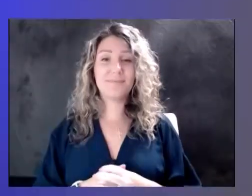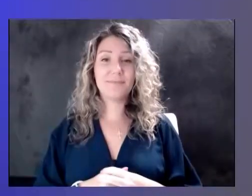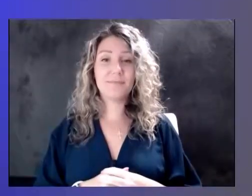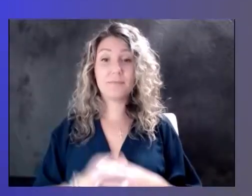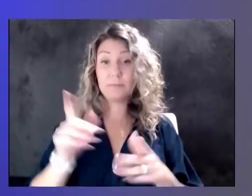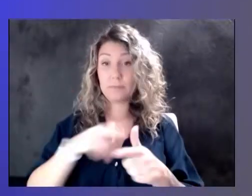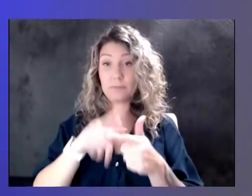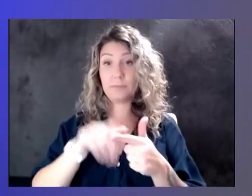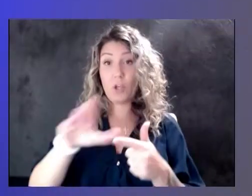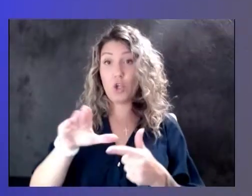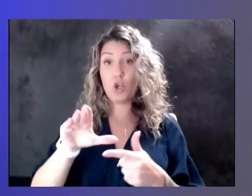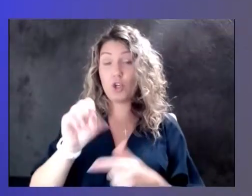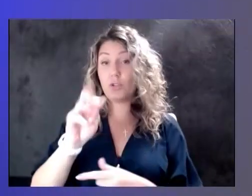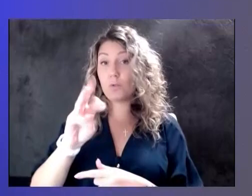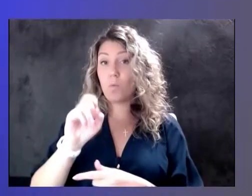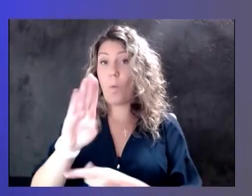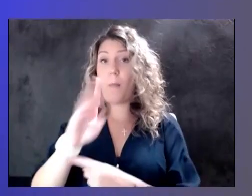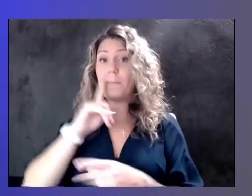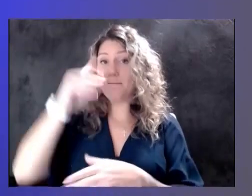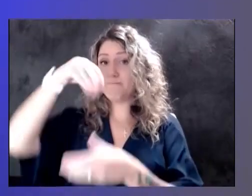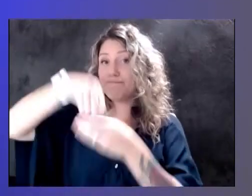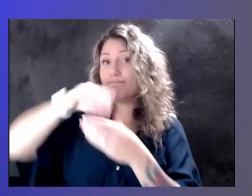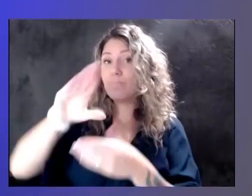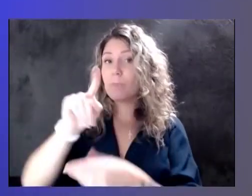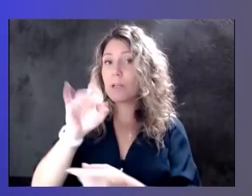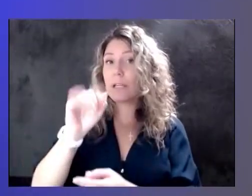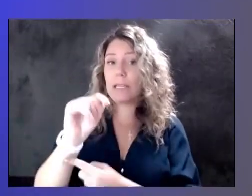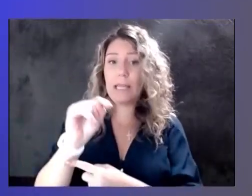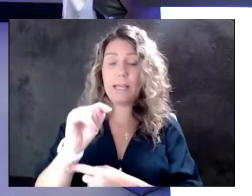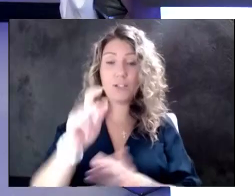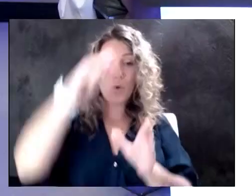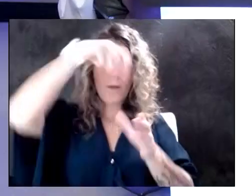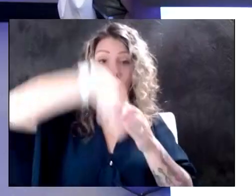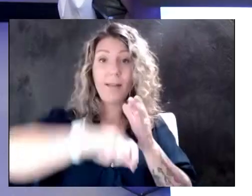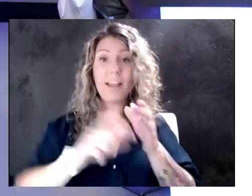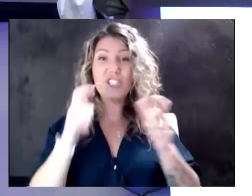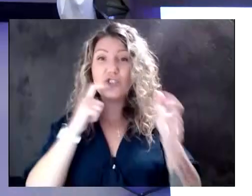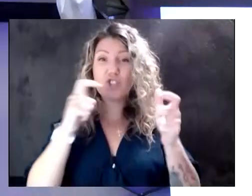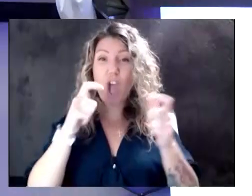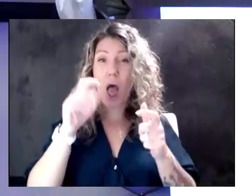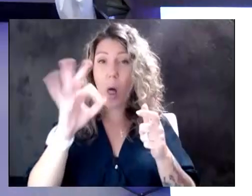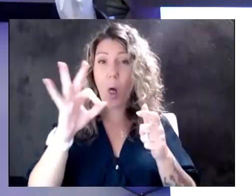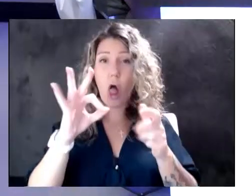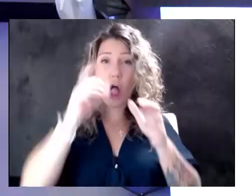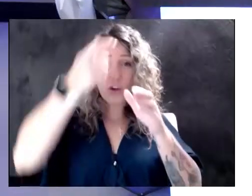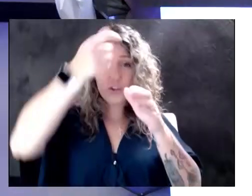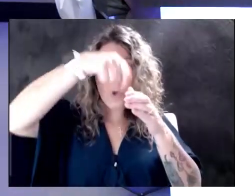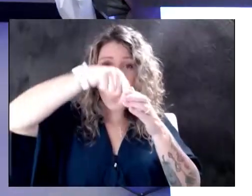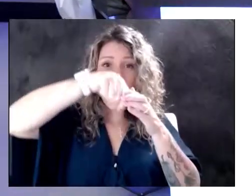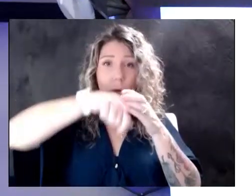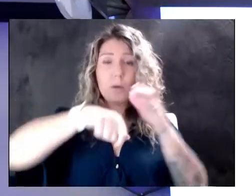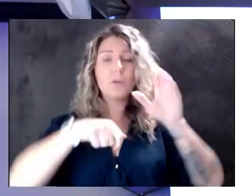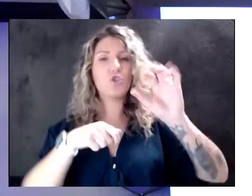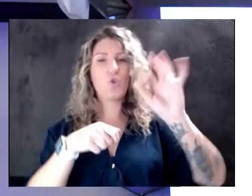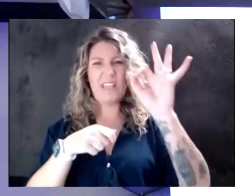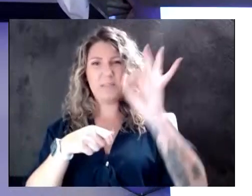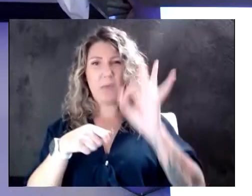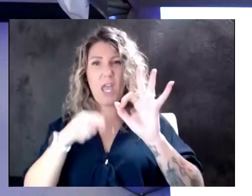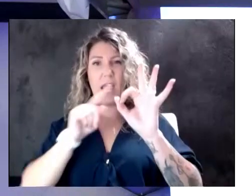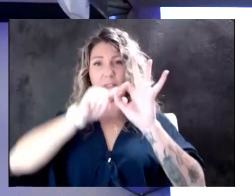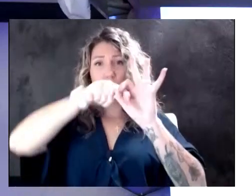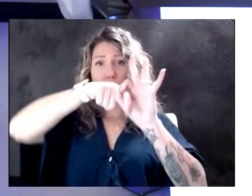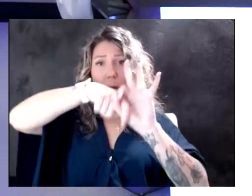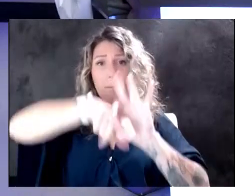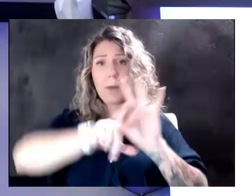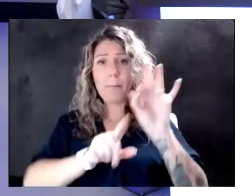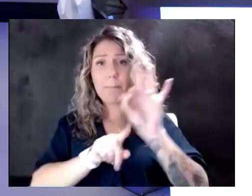swab into your kit. So it goes in the big hole and then kind of out on that little one. So here you can see that picture. This is where the picture helps a little bit. See how that's